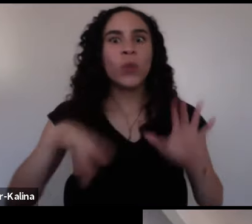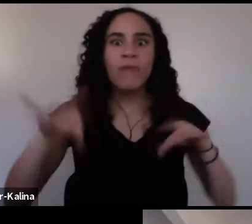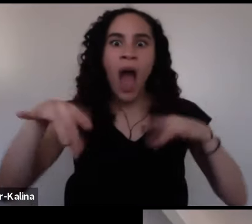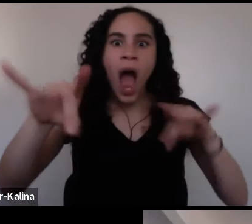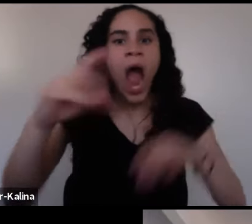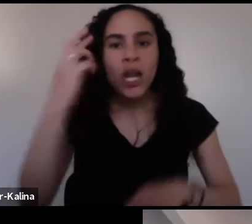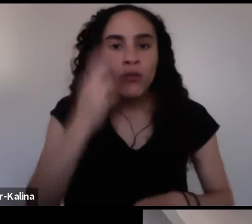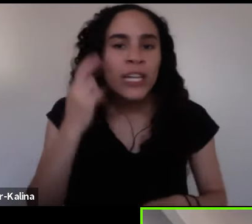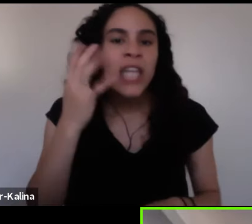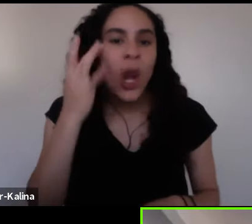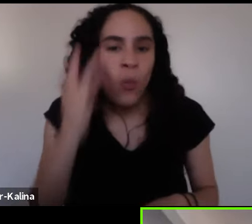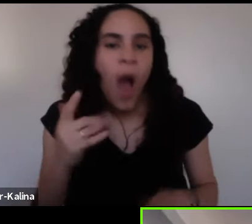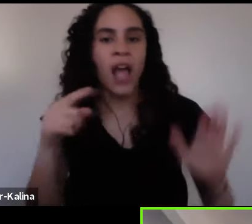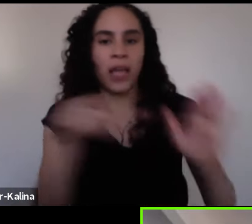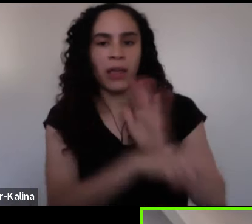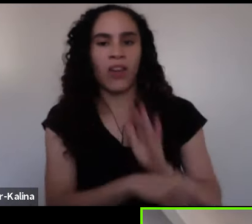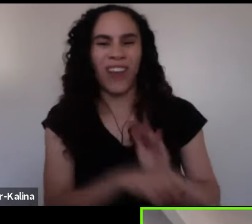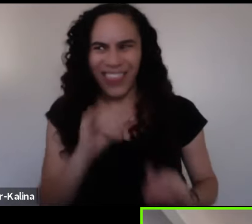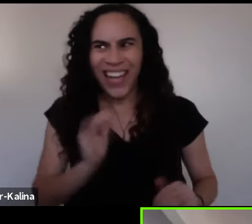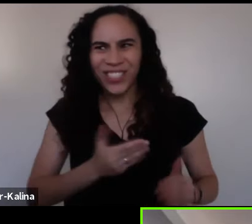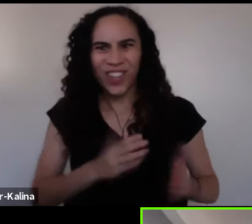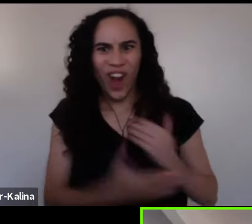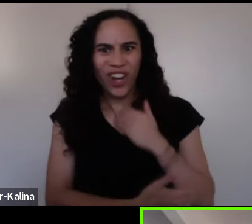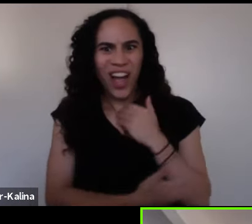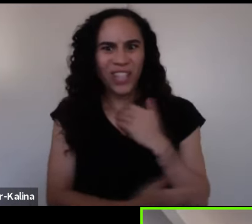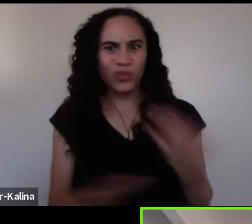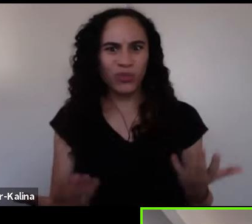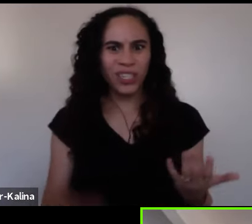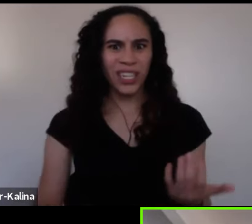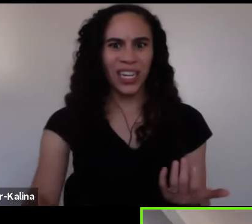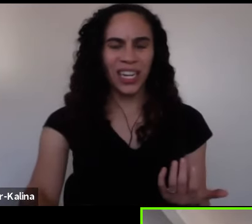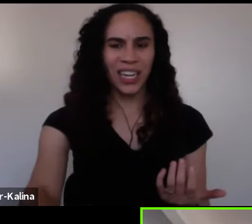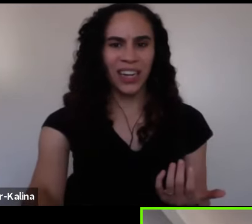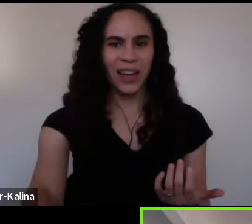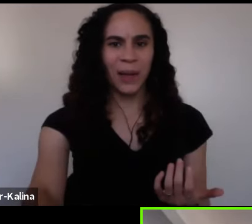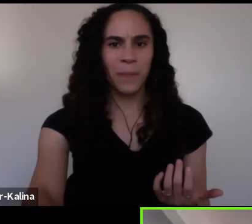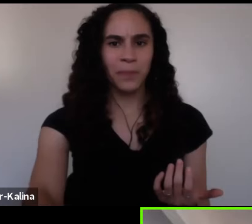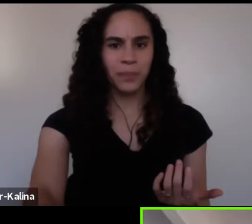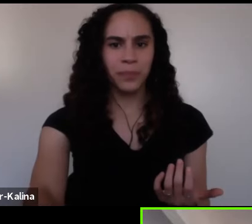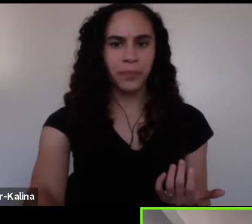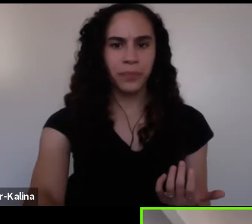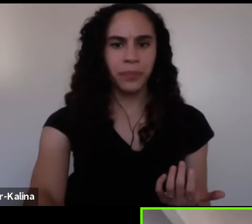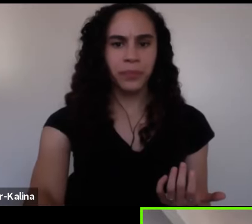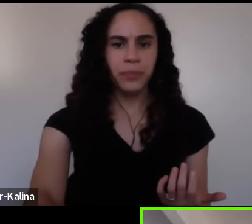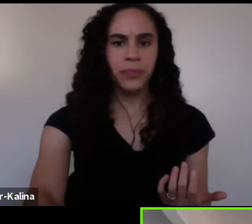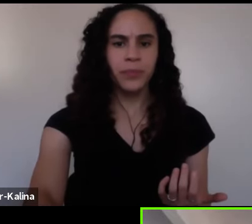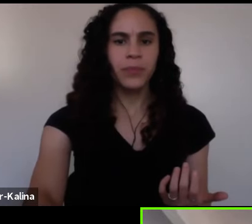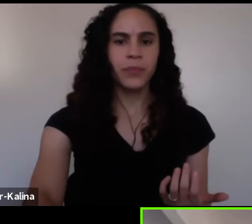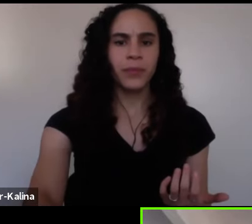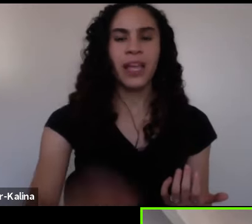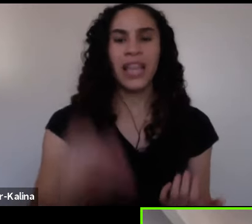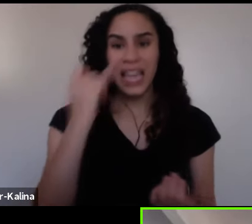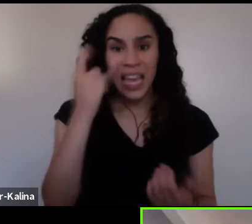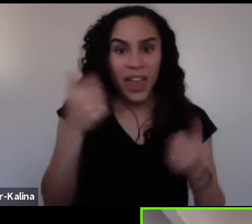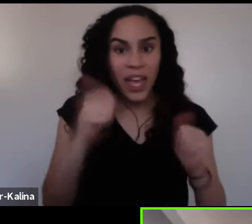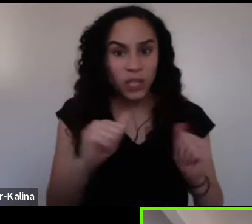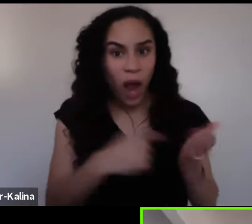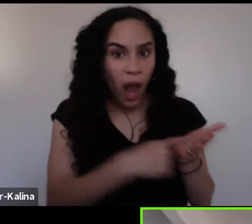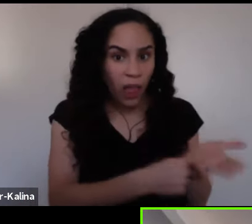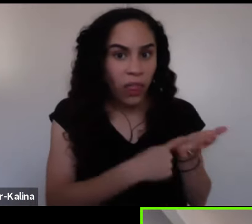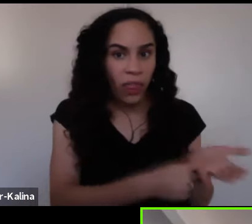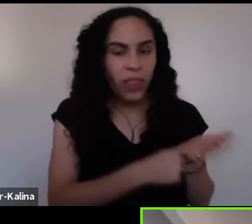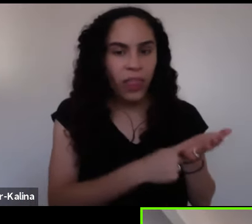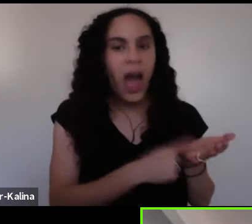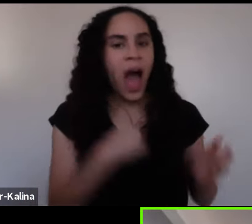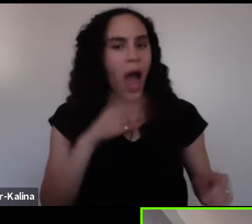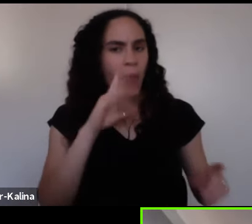in, right? And if they're trying to have that conversation with me, I point them to those things, but I only go so far. Once they go